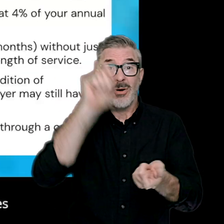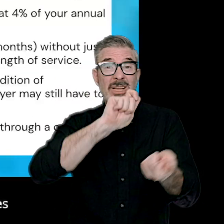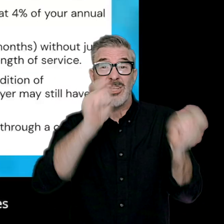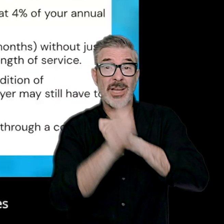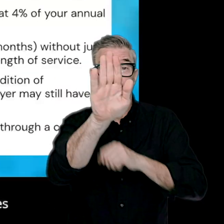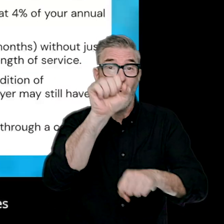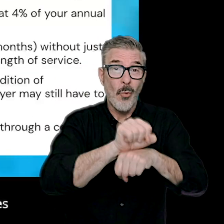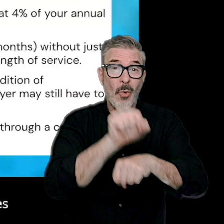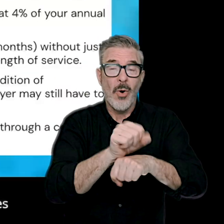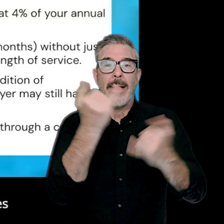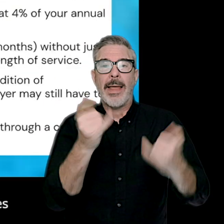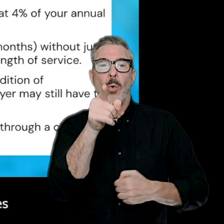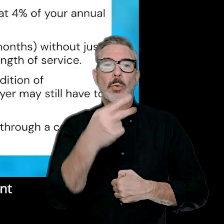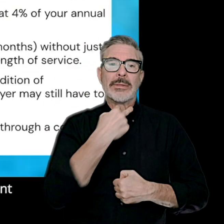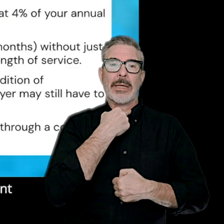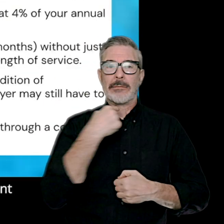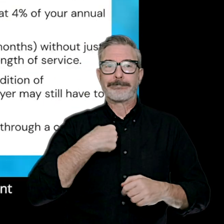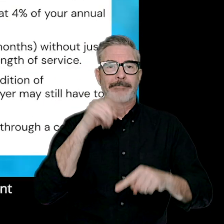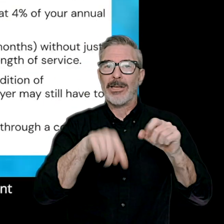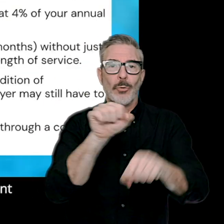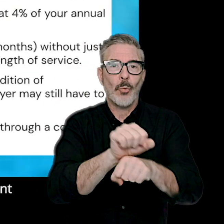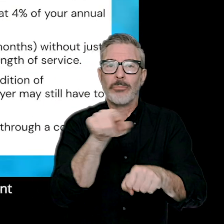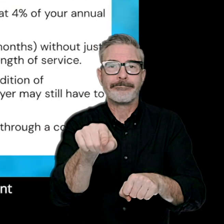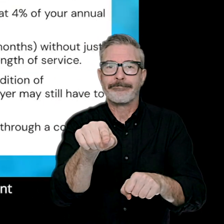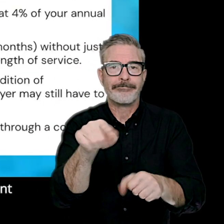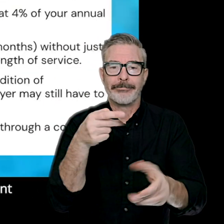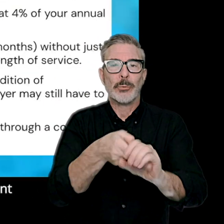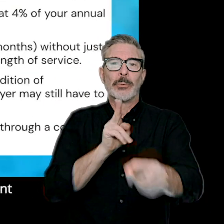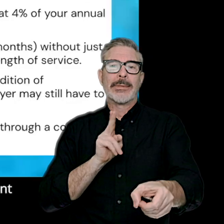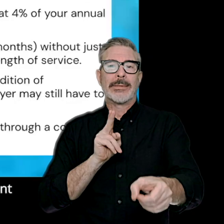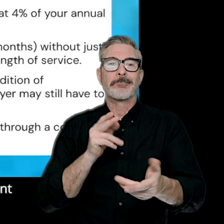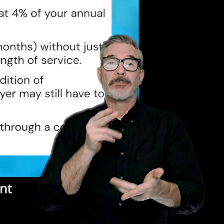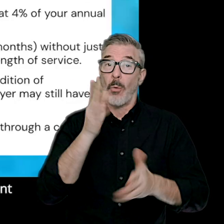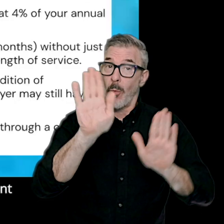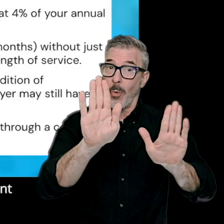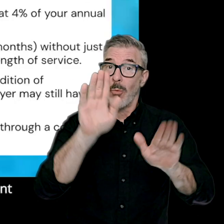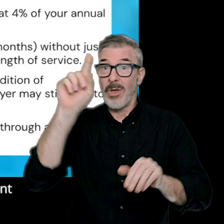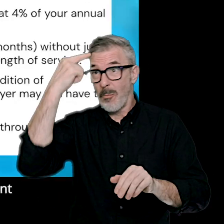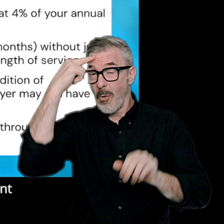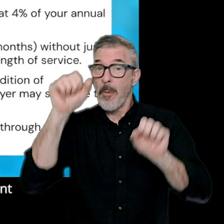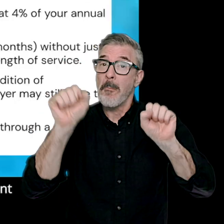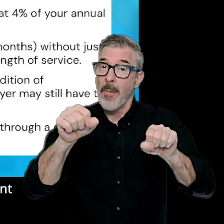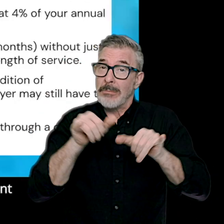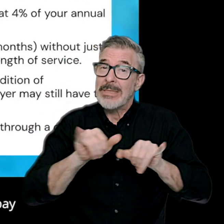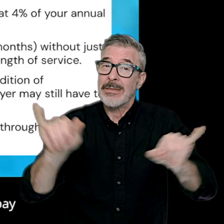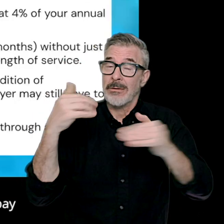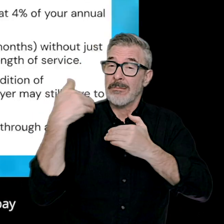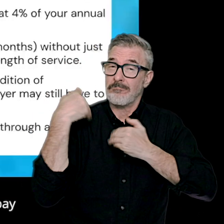If your employer significantly changes an important condition of employment and you quit, it's